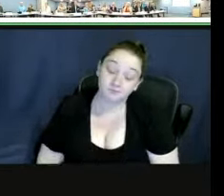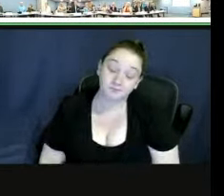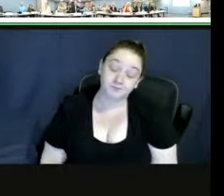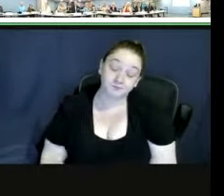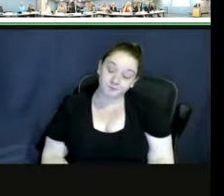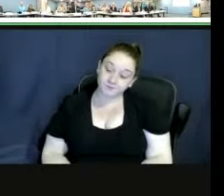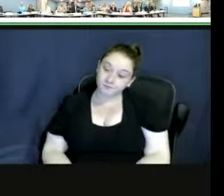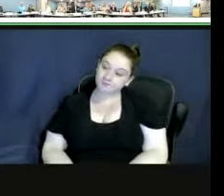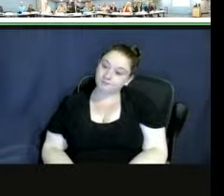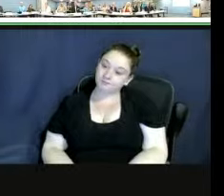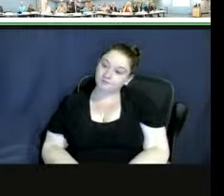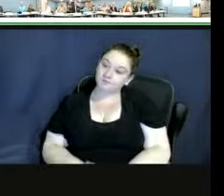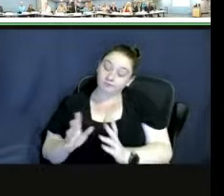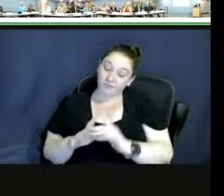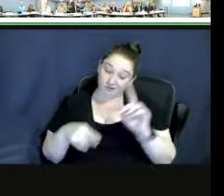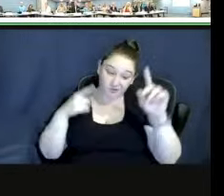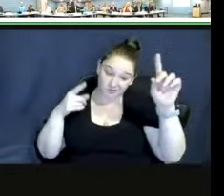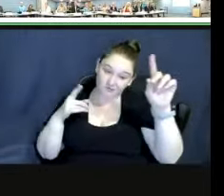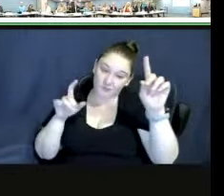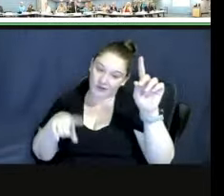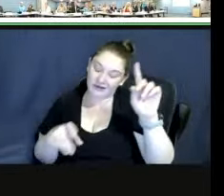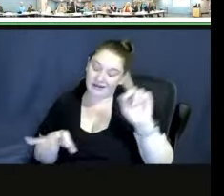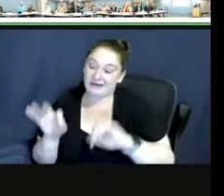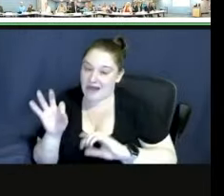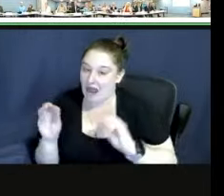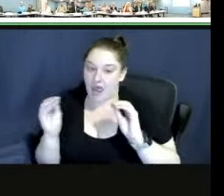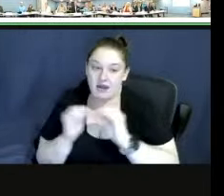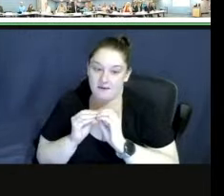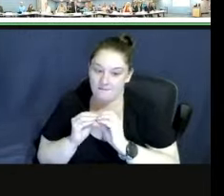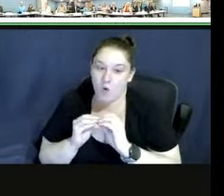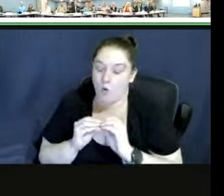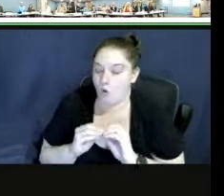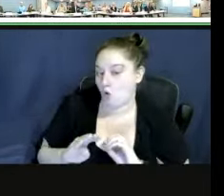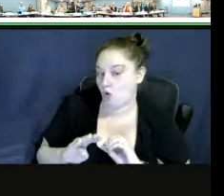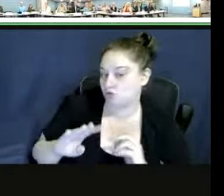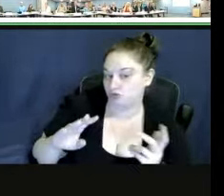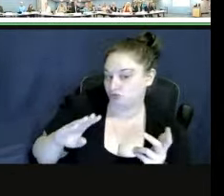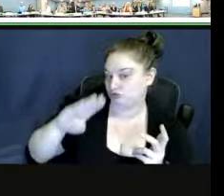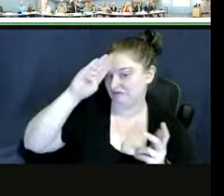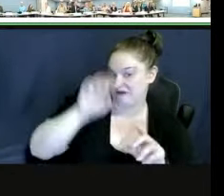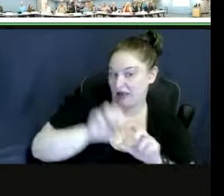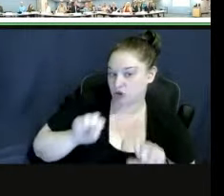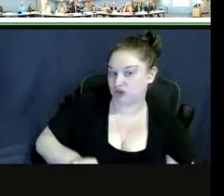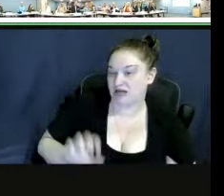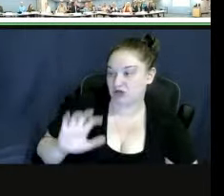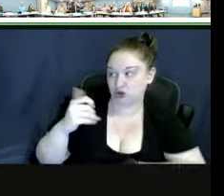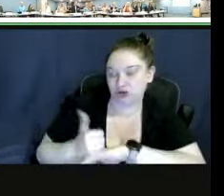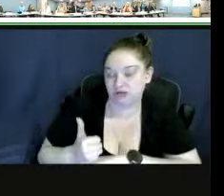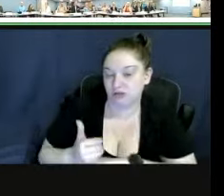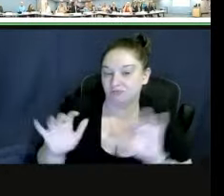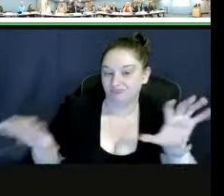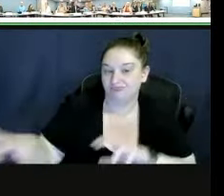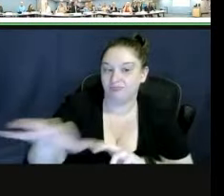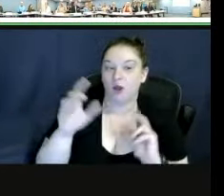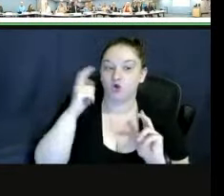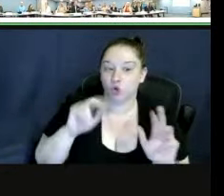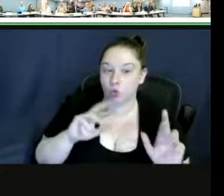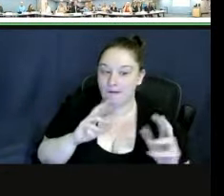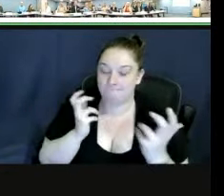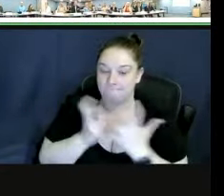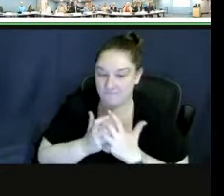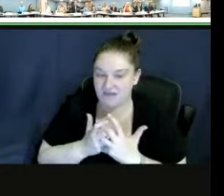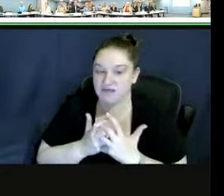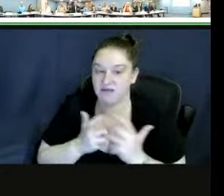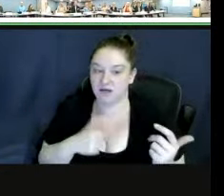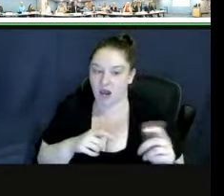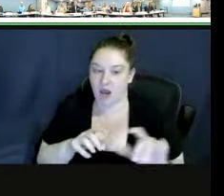And optimally, we need 9 more fire stations in this community to meet the response time standard that we have set as a community. So that's how far